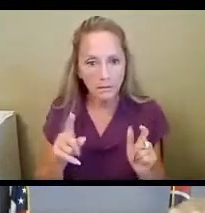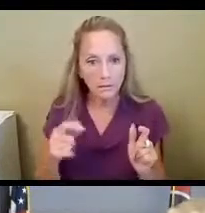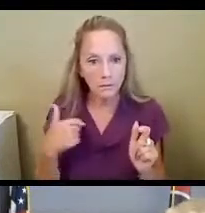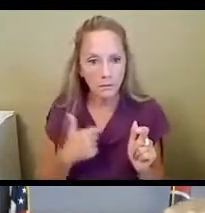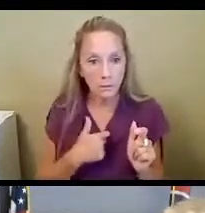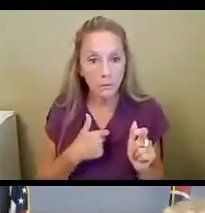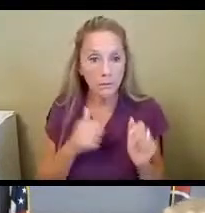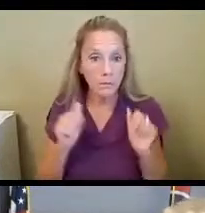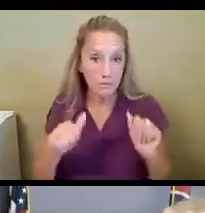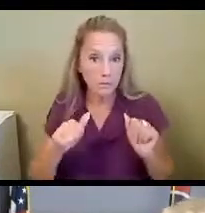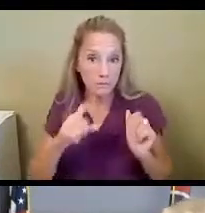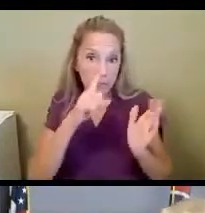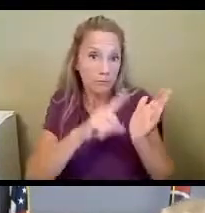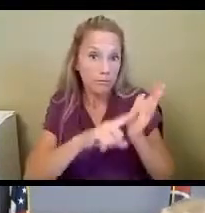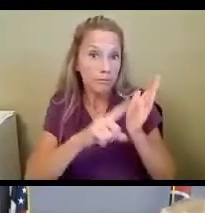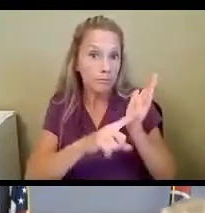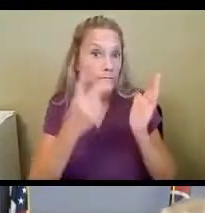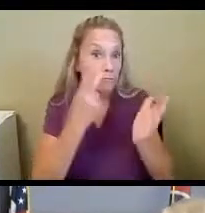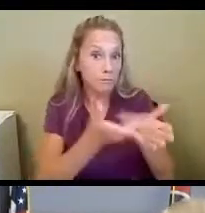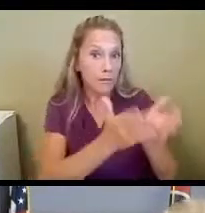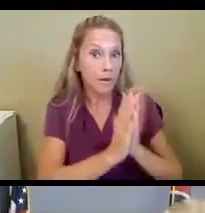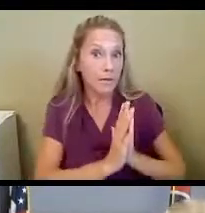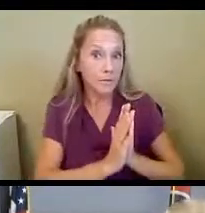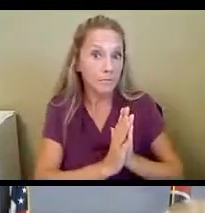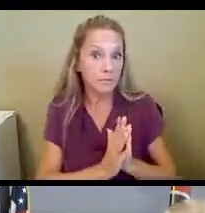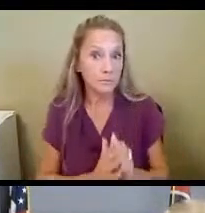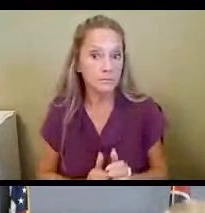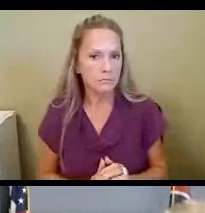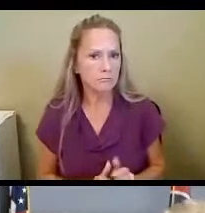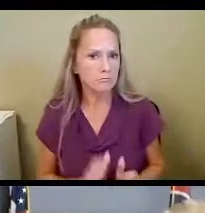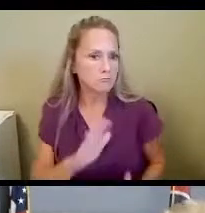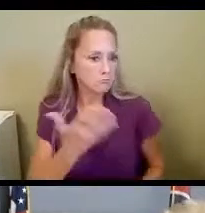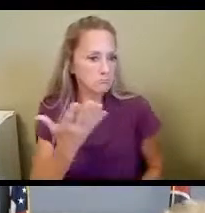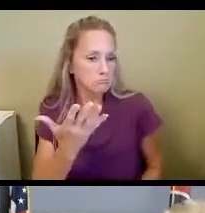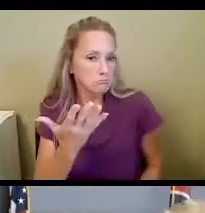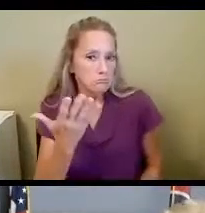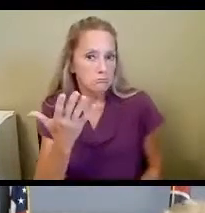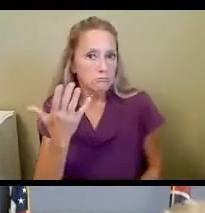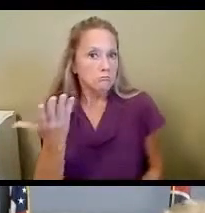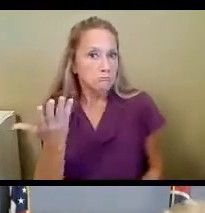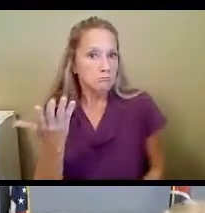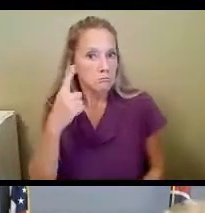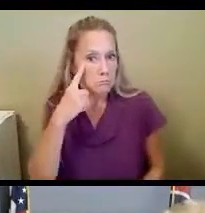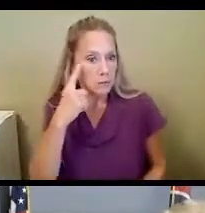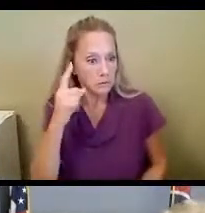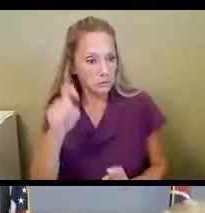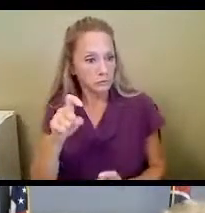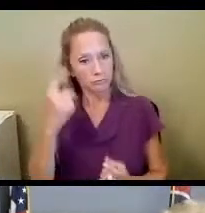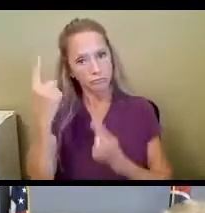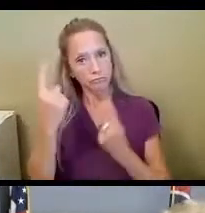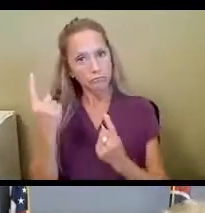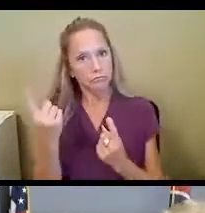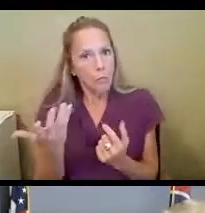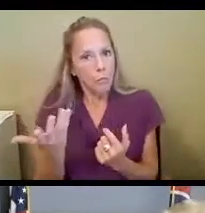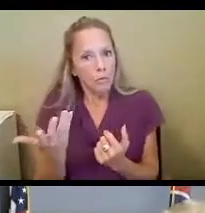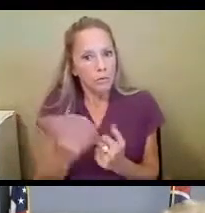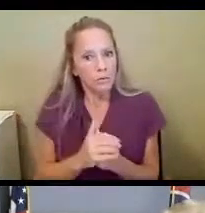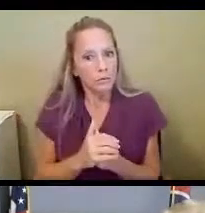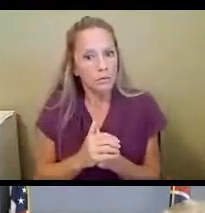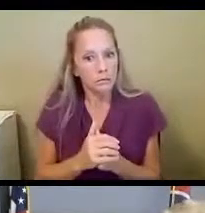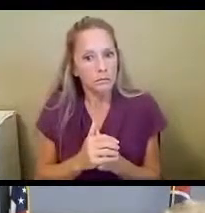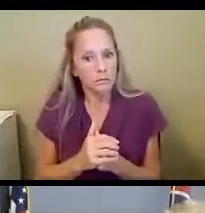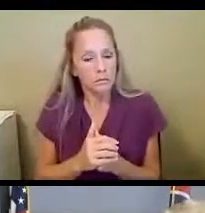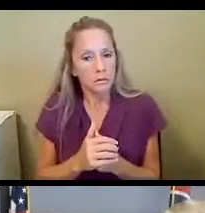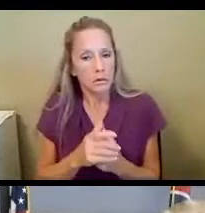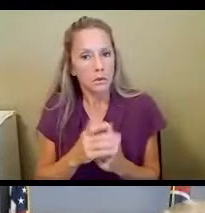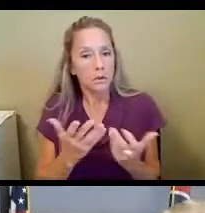can investigate that. It would, I think, be just a piece of the puzzle. It may be something we would not be interested in